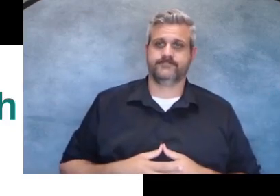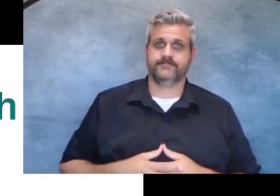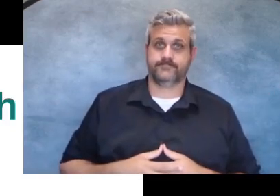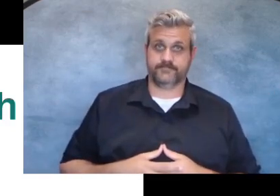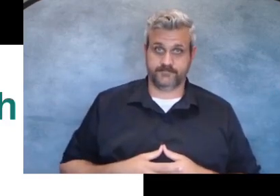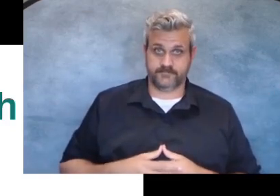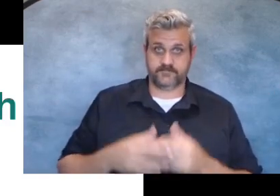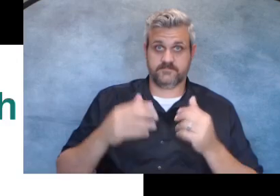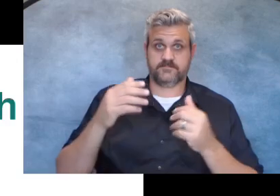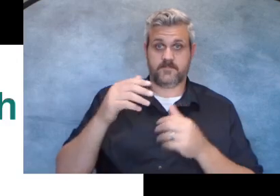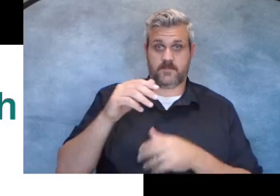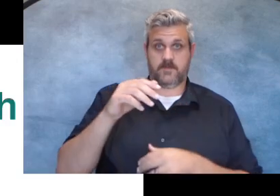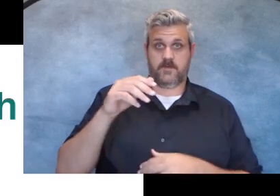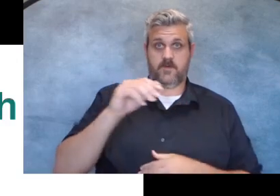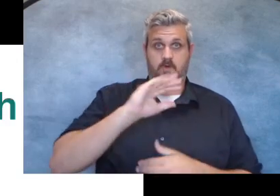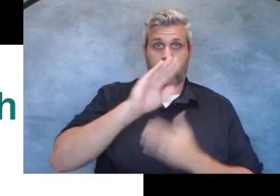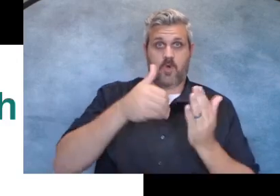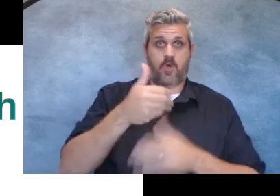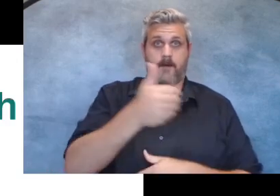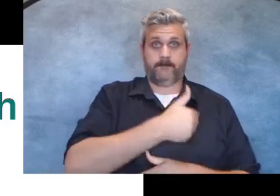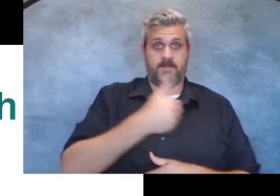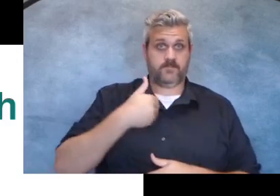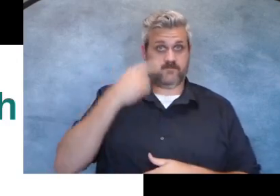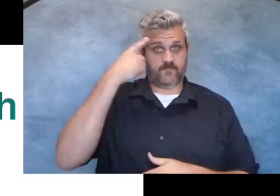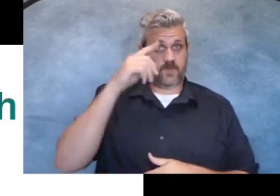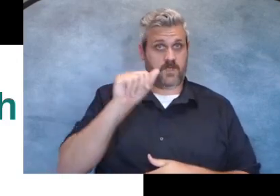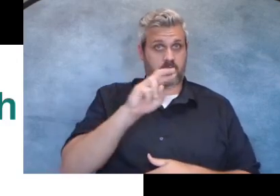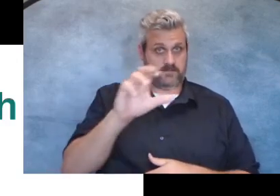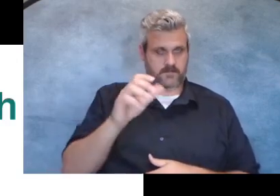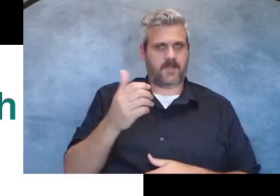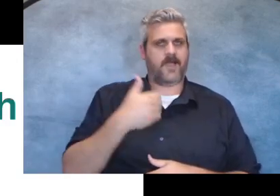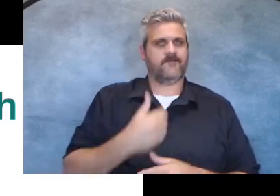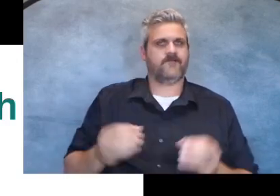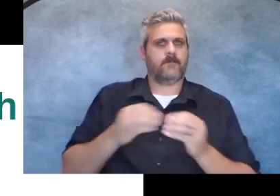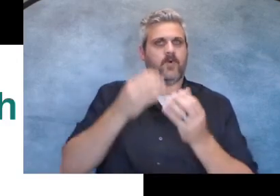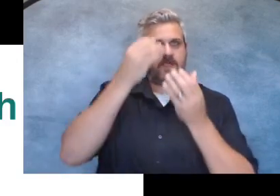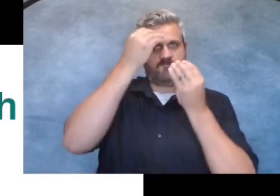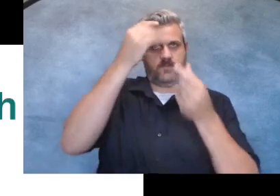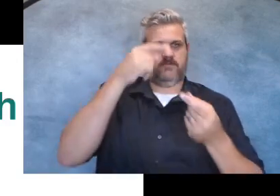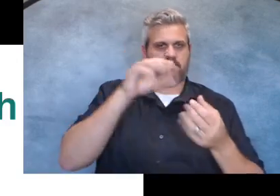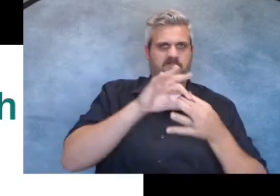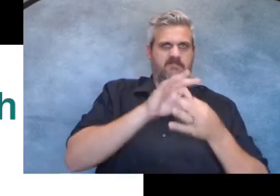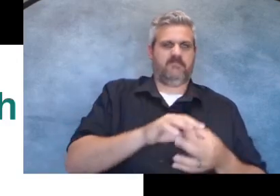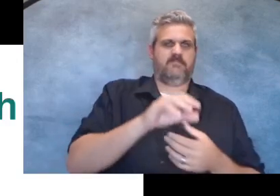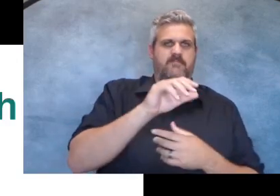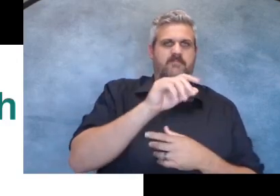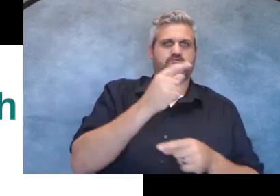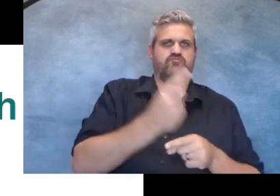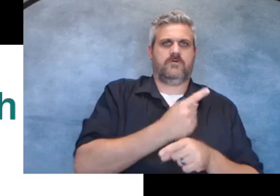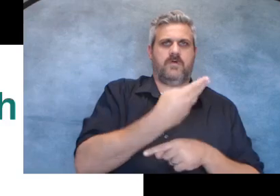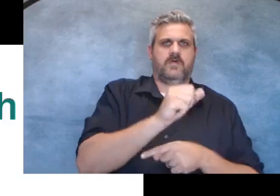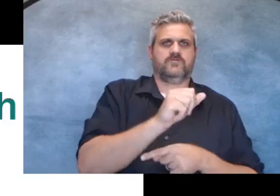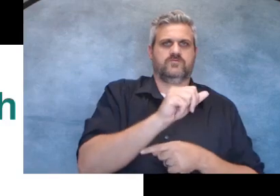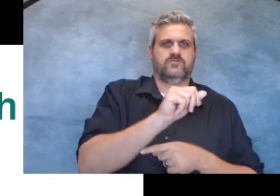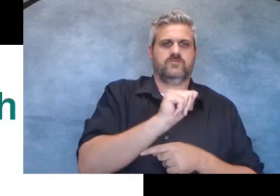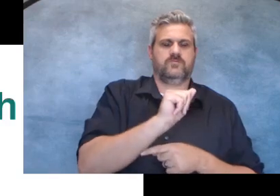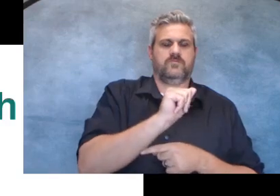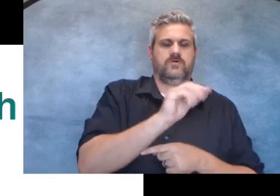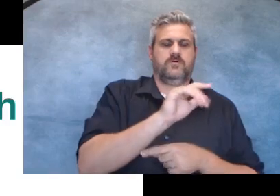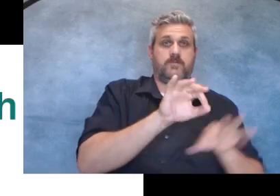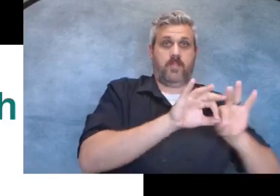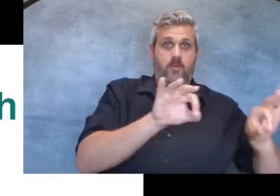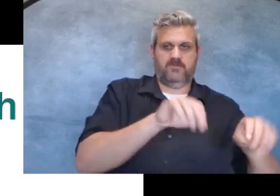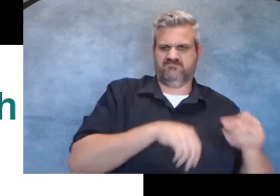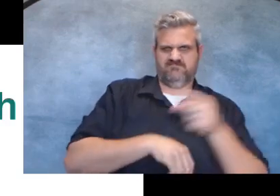to all members of the ARC. More information is available in the regular high school diploma versus alternative high school diploma